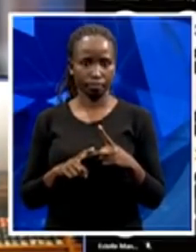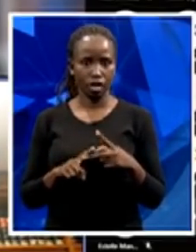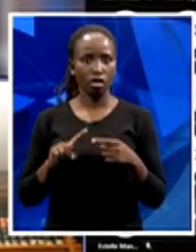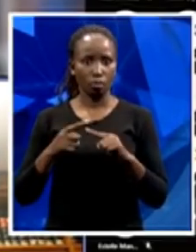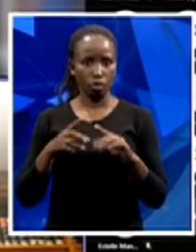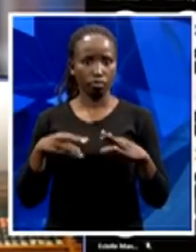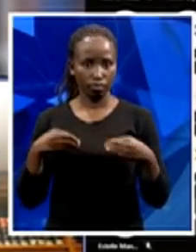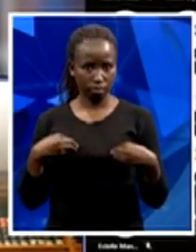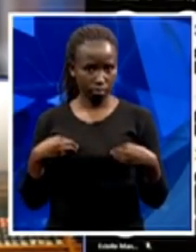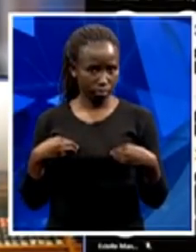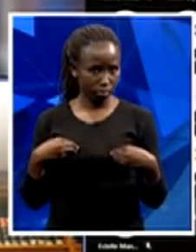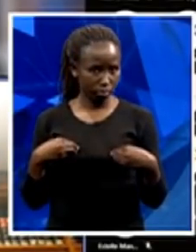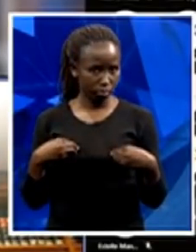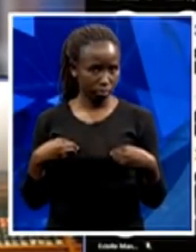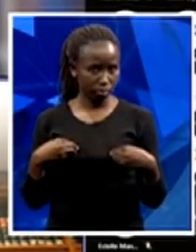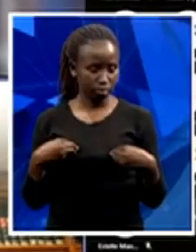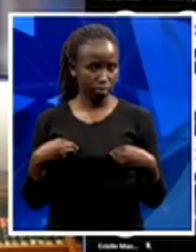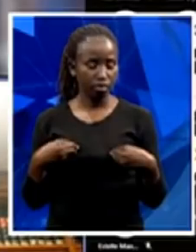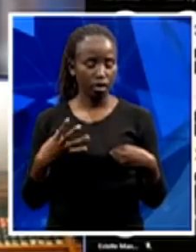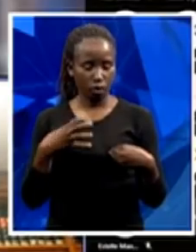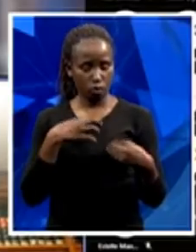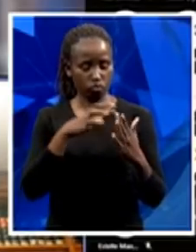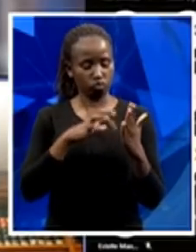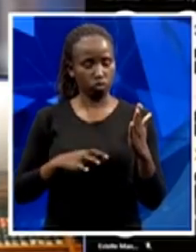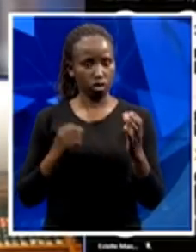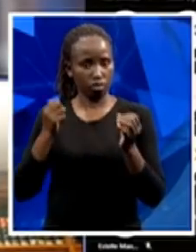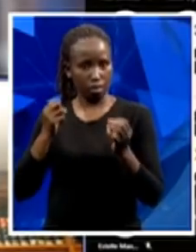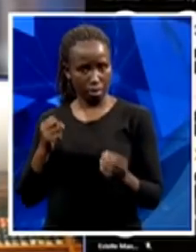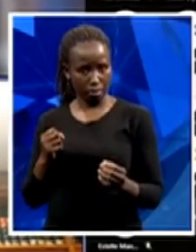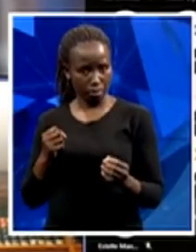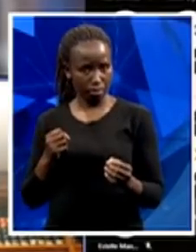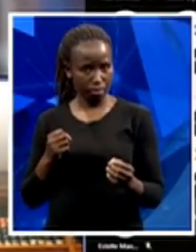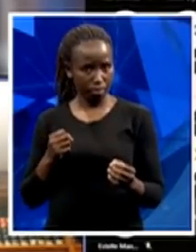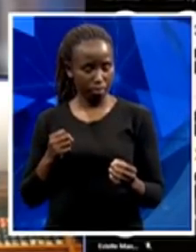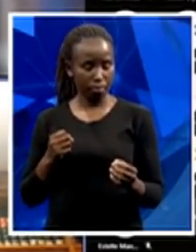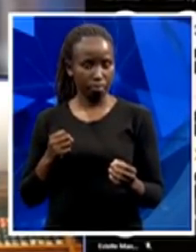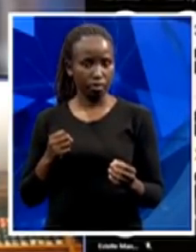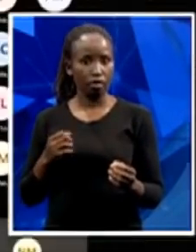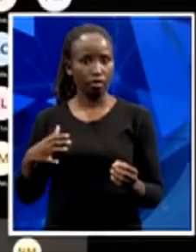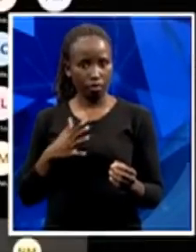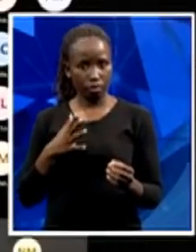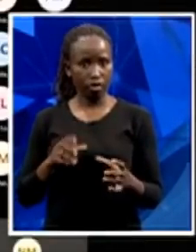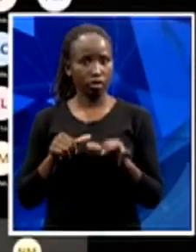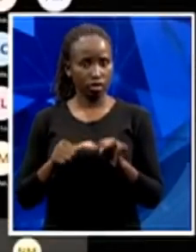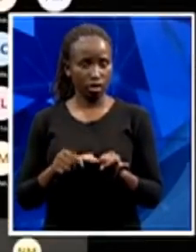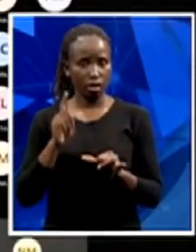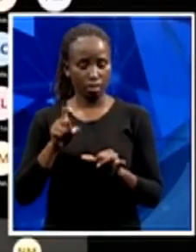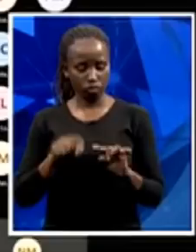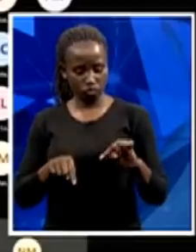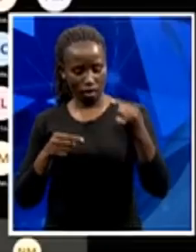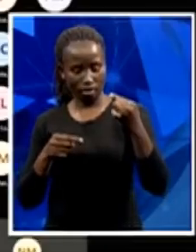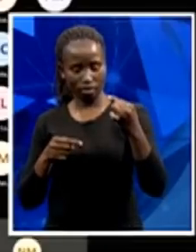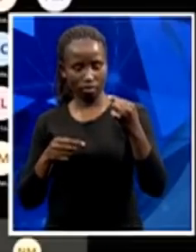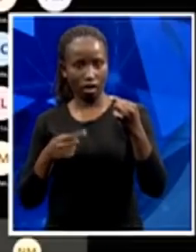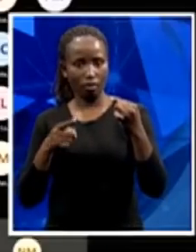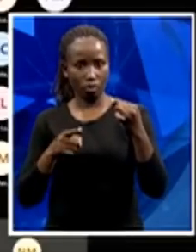version, he launched proceedings to challenge his suspension in 2013, and those proceedings are